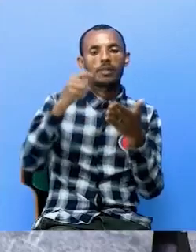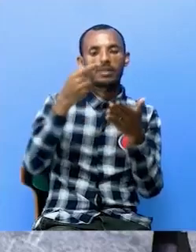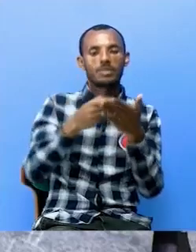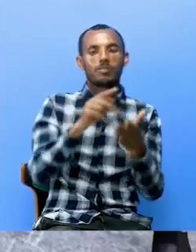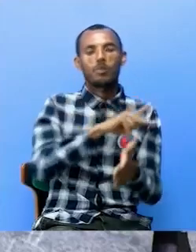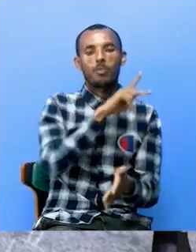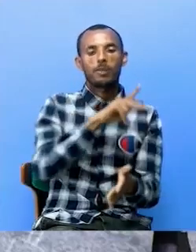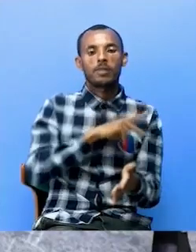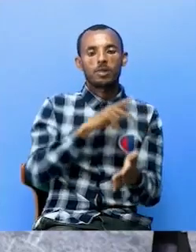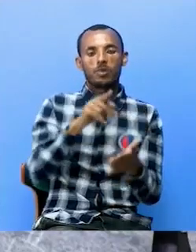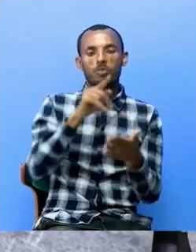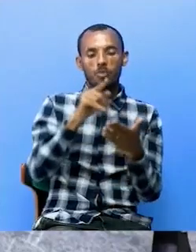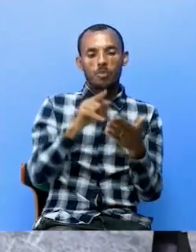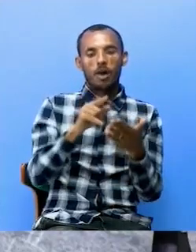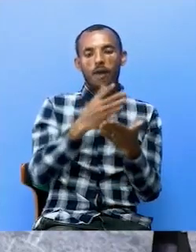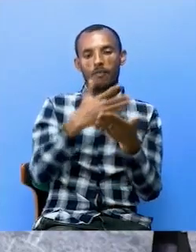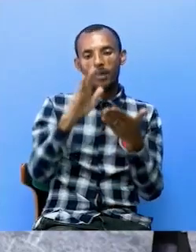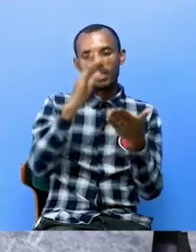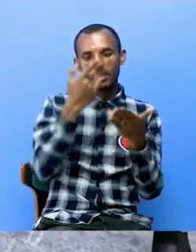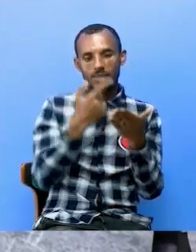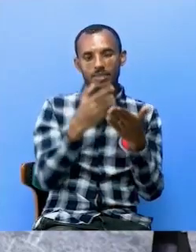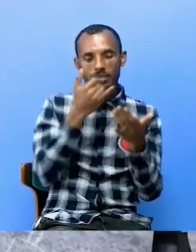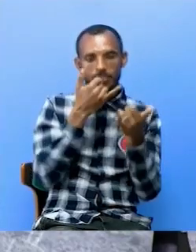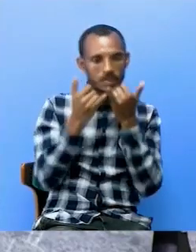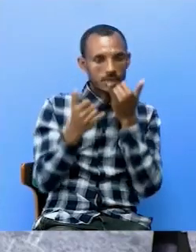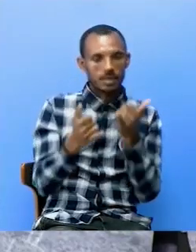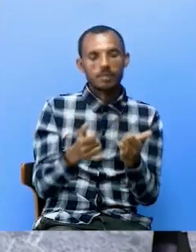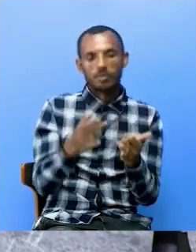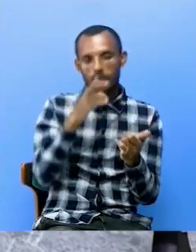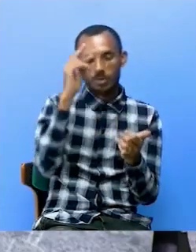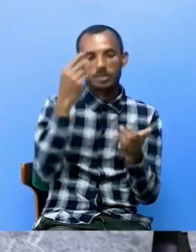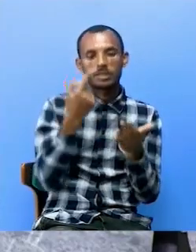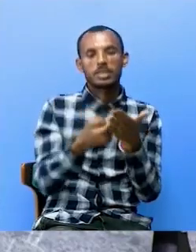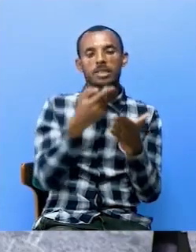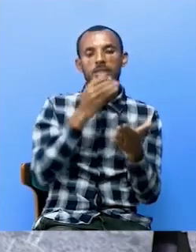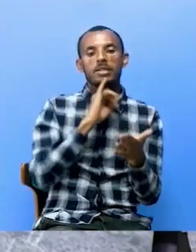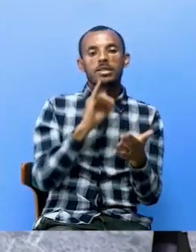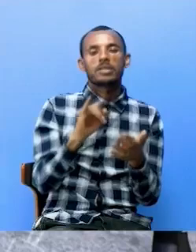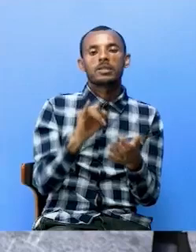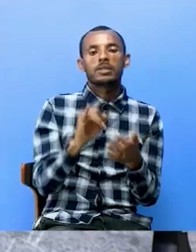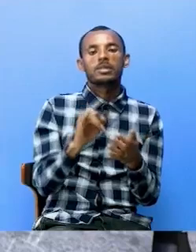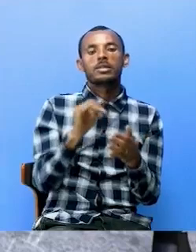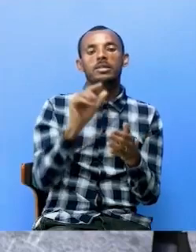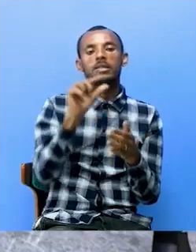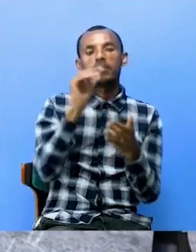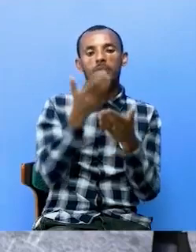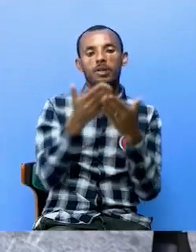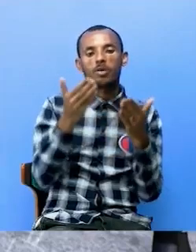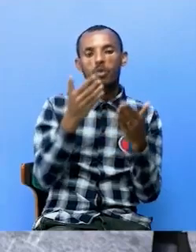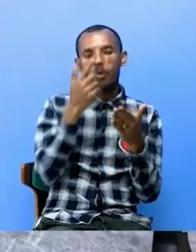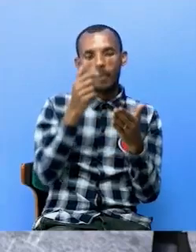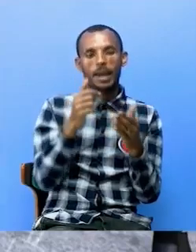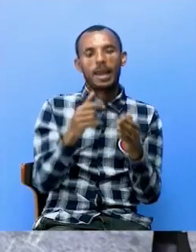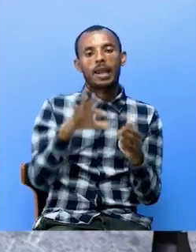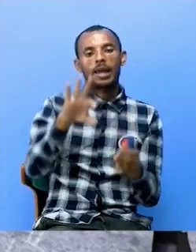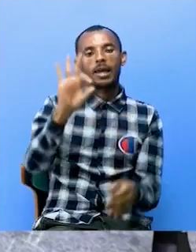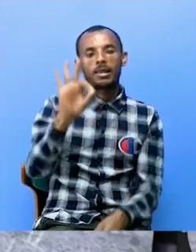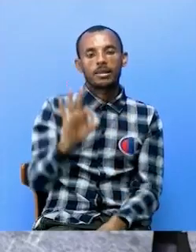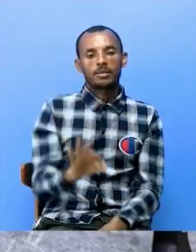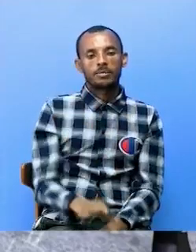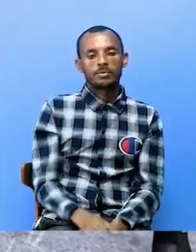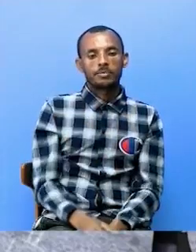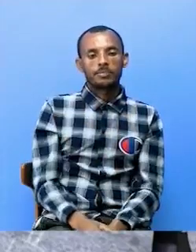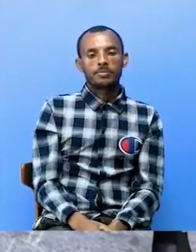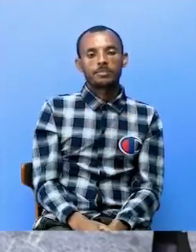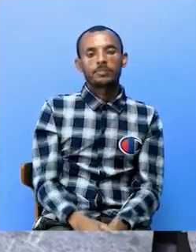Okay, you need to avoid this kind of mistake because this is something commonly appearing. Okay, avoid this